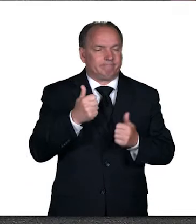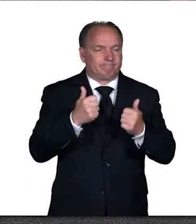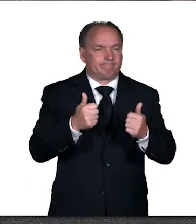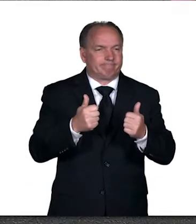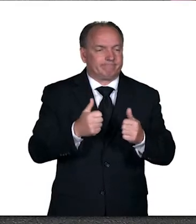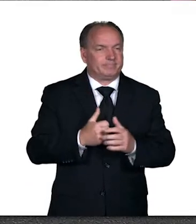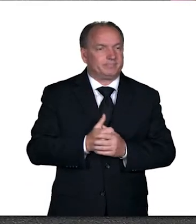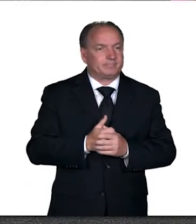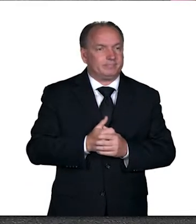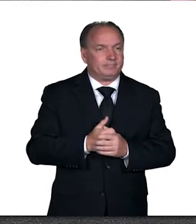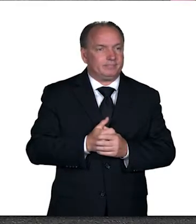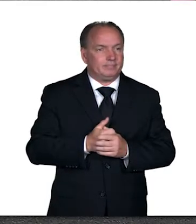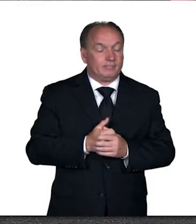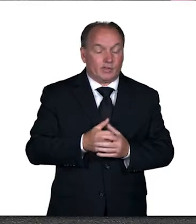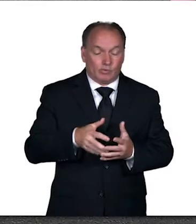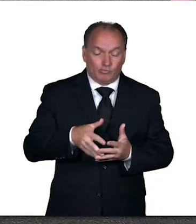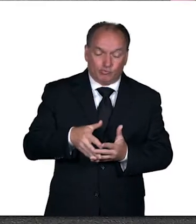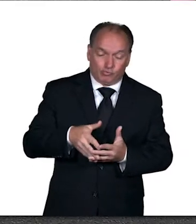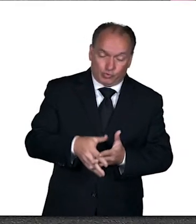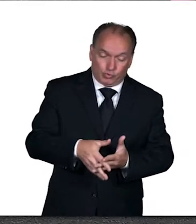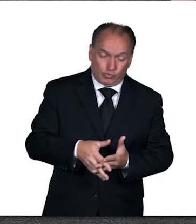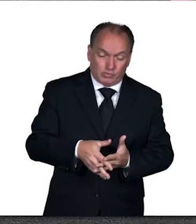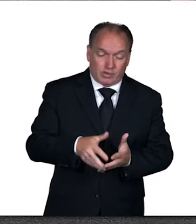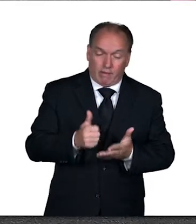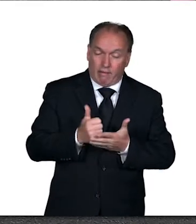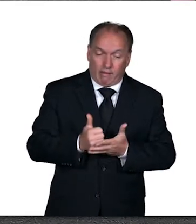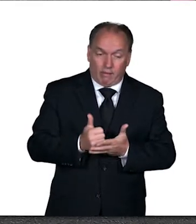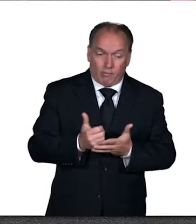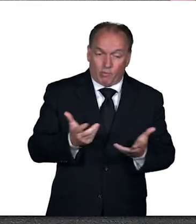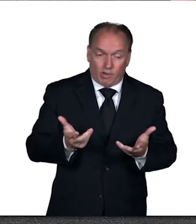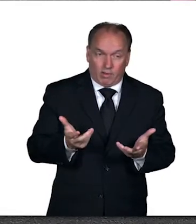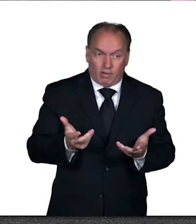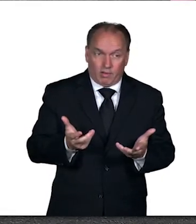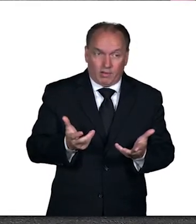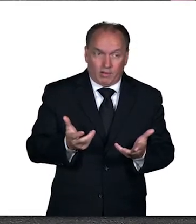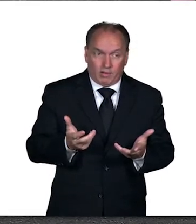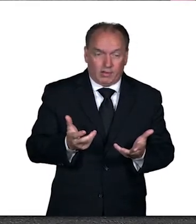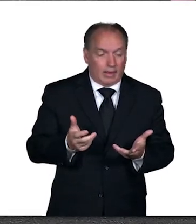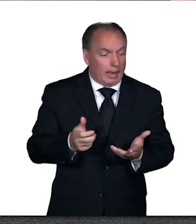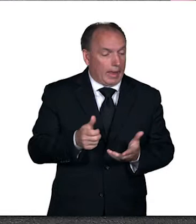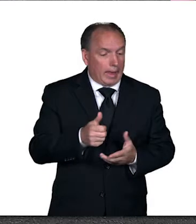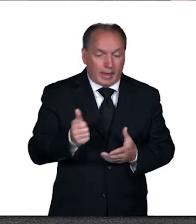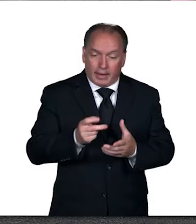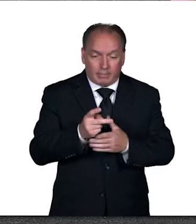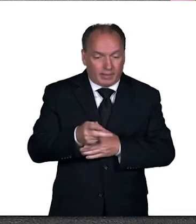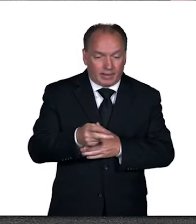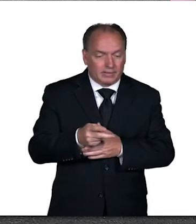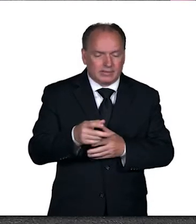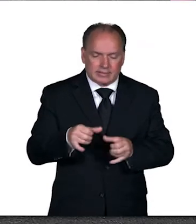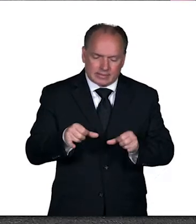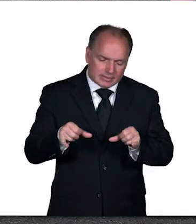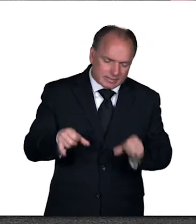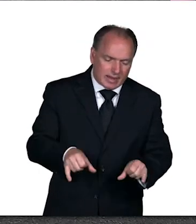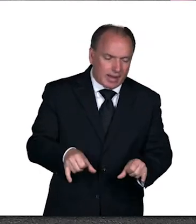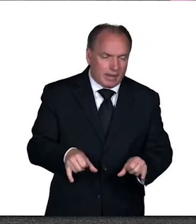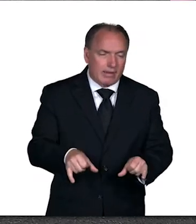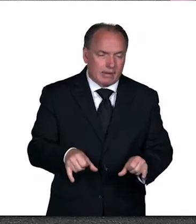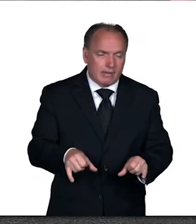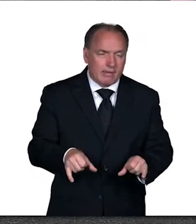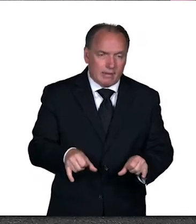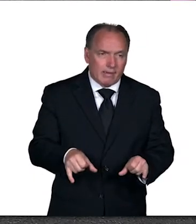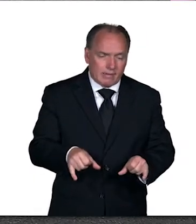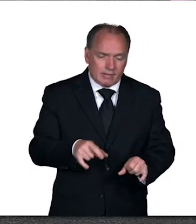Alrighty. So his roots help him or any other plant stay into the